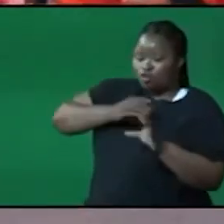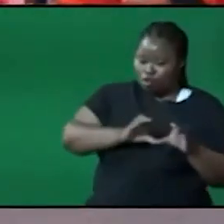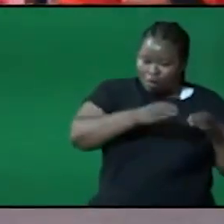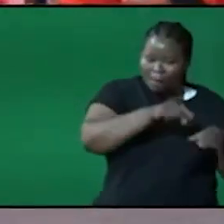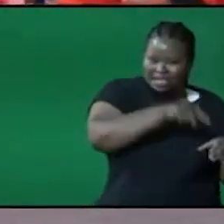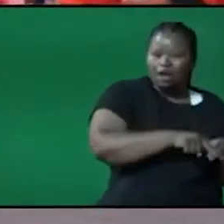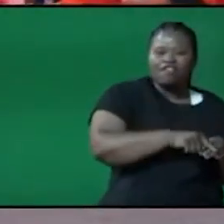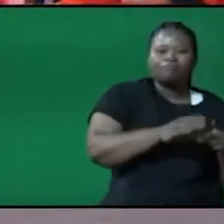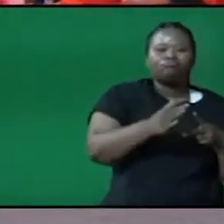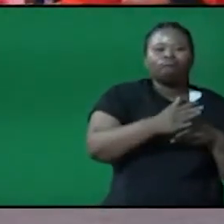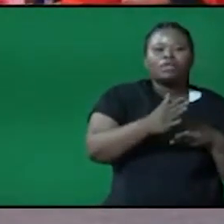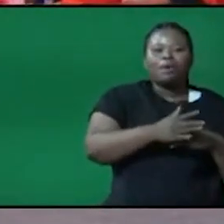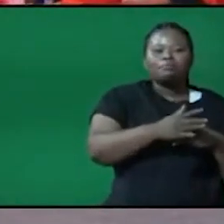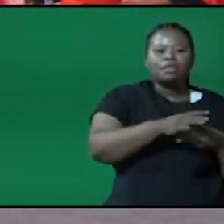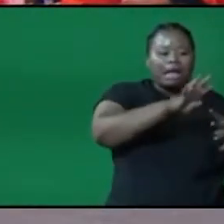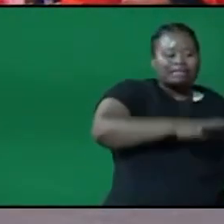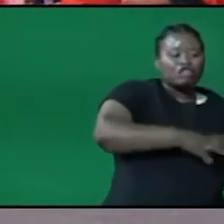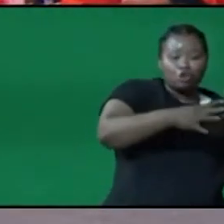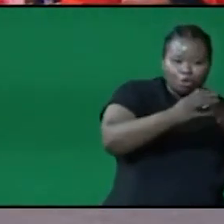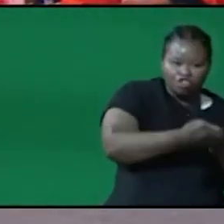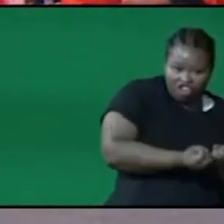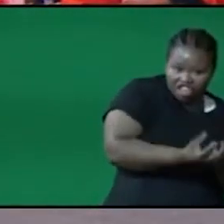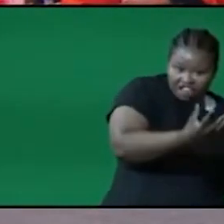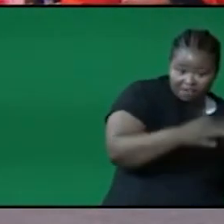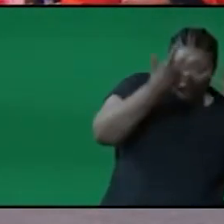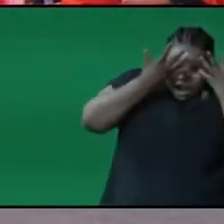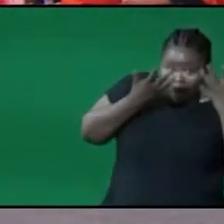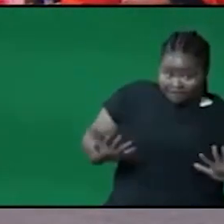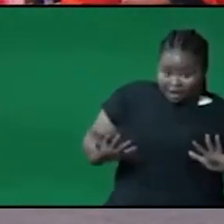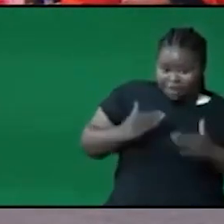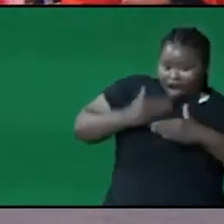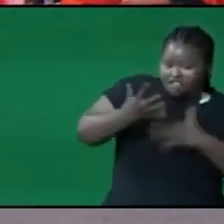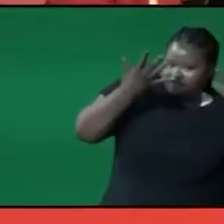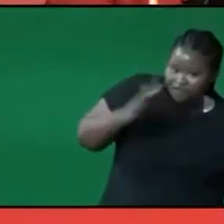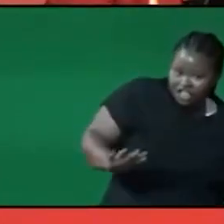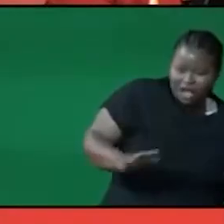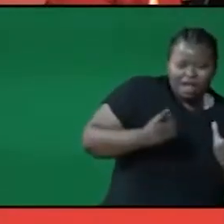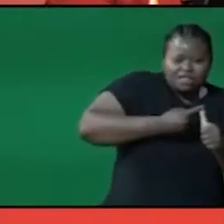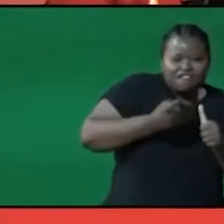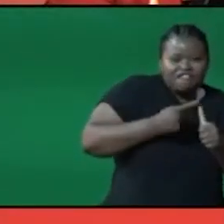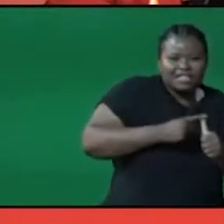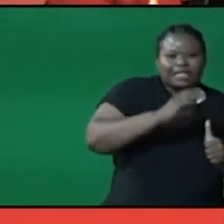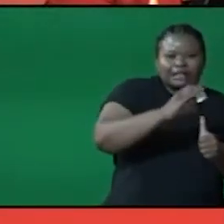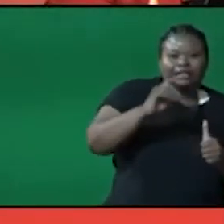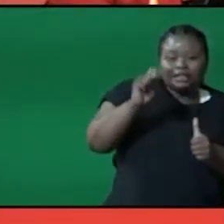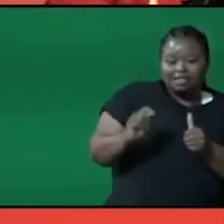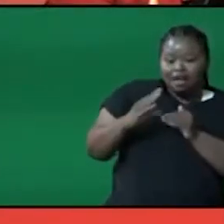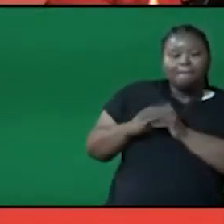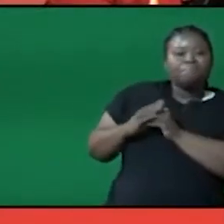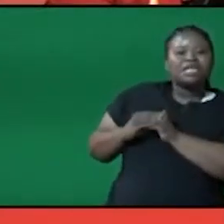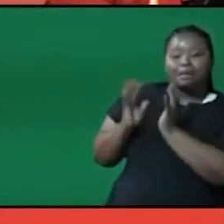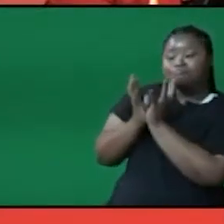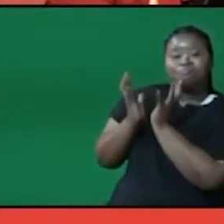a direction that is going to be given immediately after the first CCT meetings,